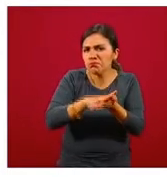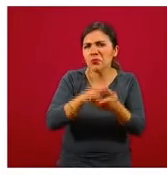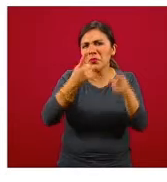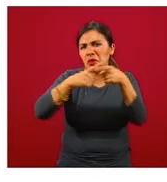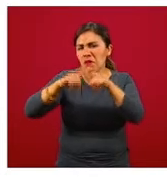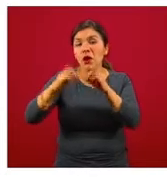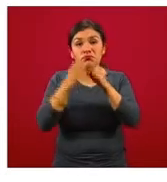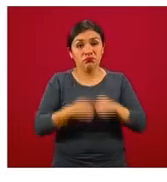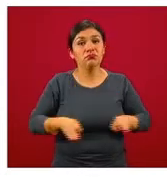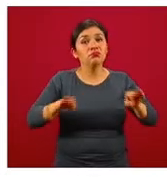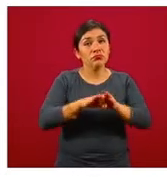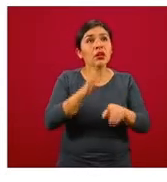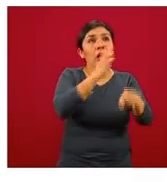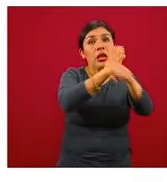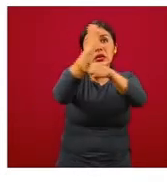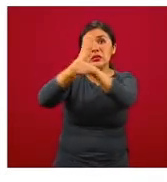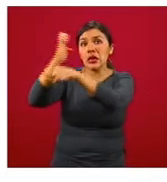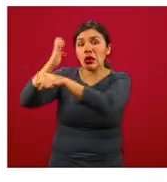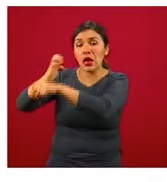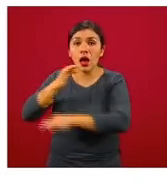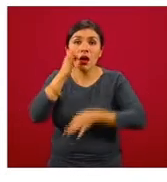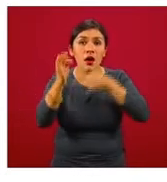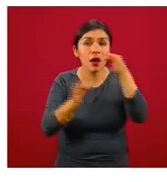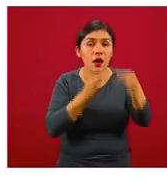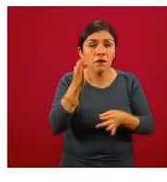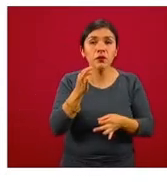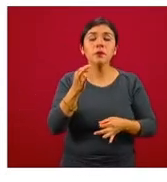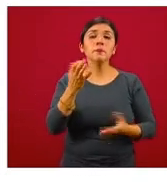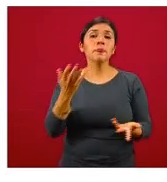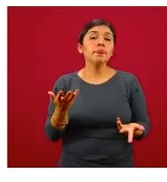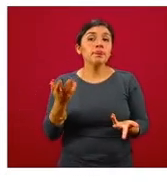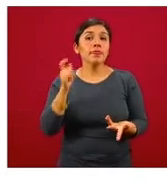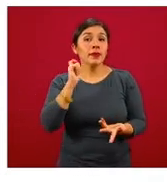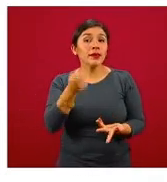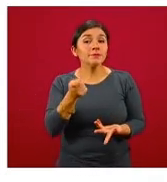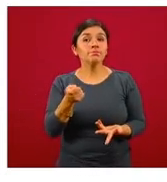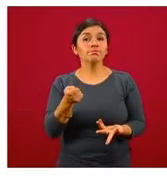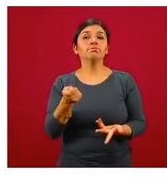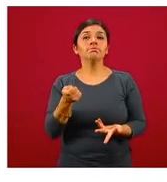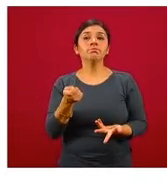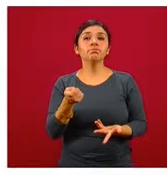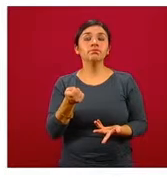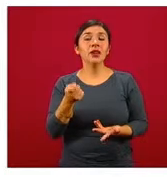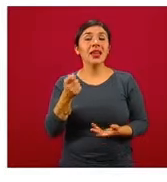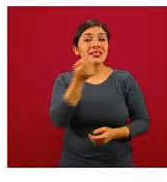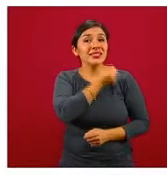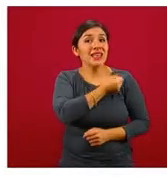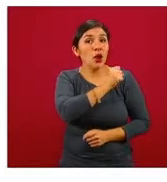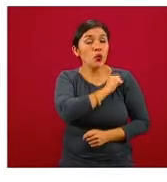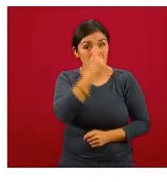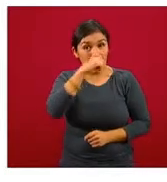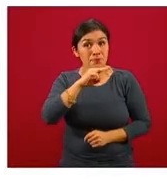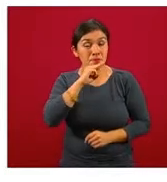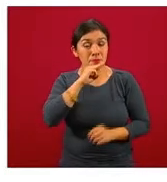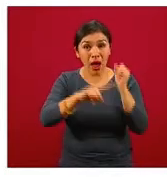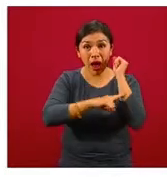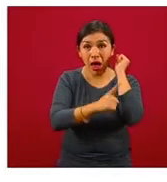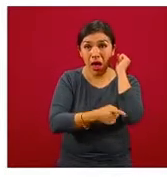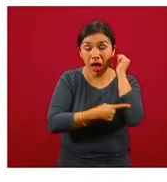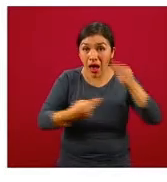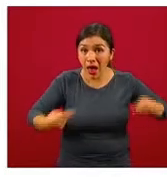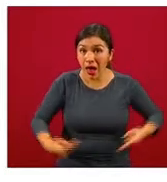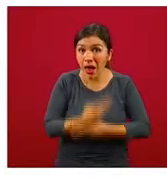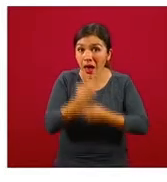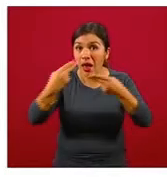el The reporte report, de los very estados important. This is for que los states, servicios each state, and de it tells salud you about materna maternal han health dejado and how